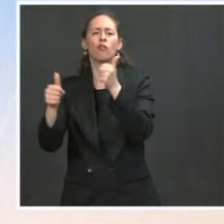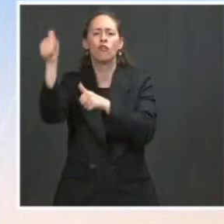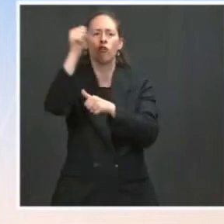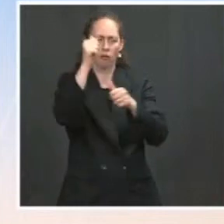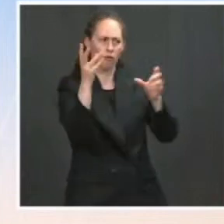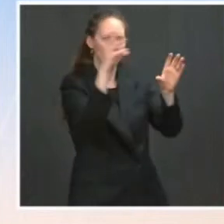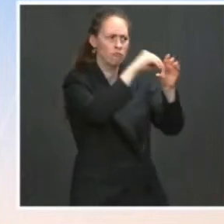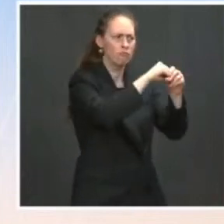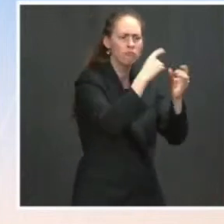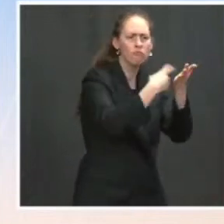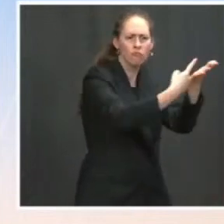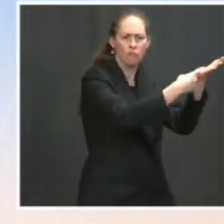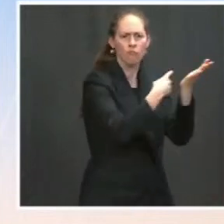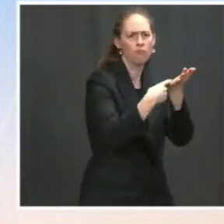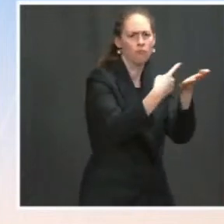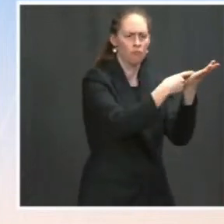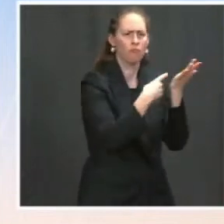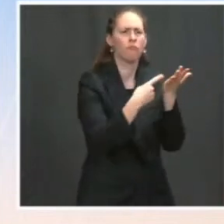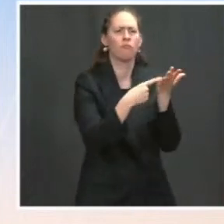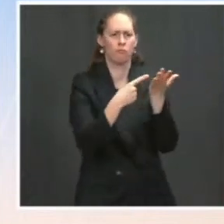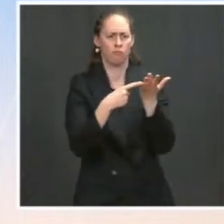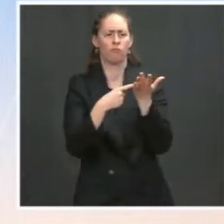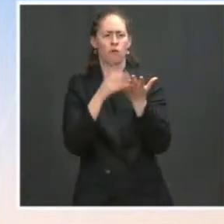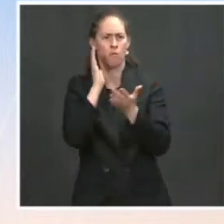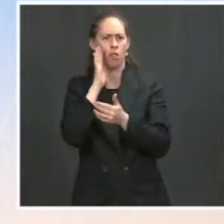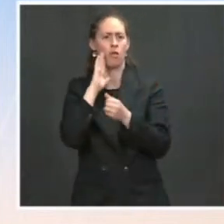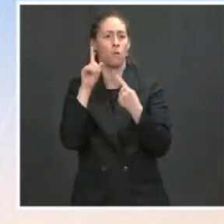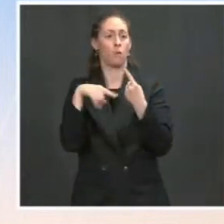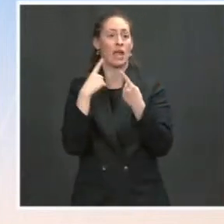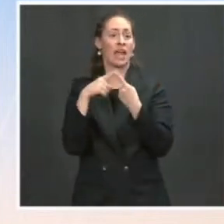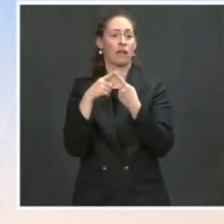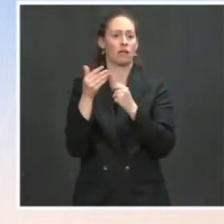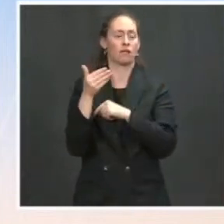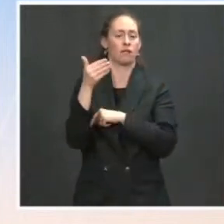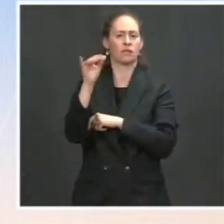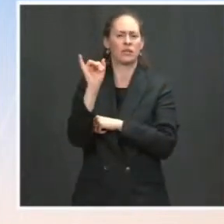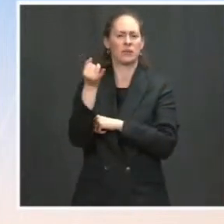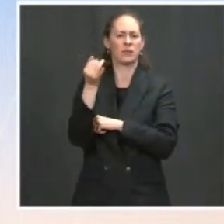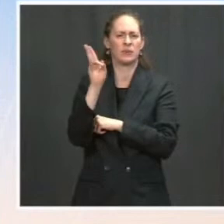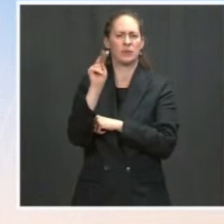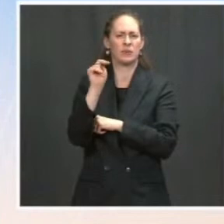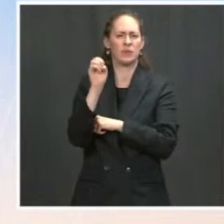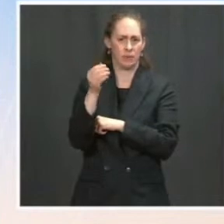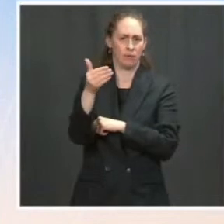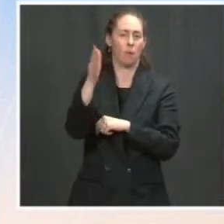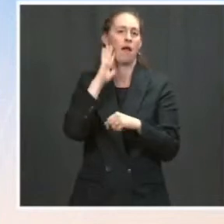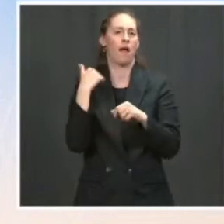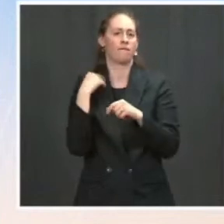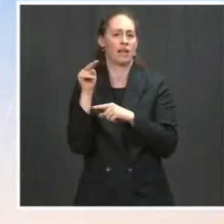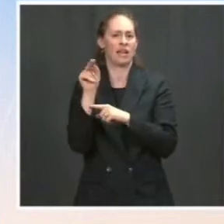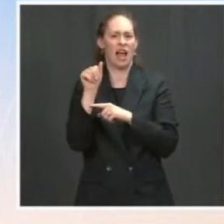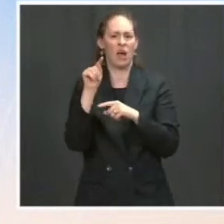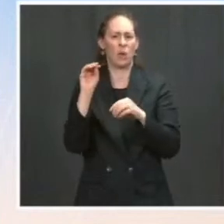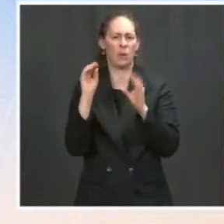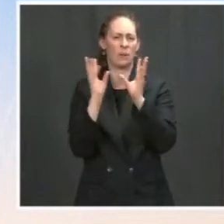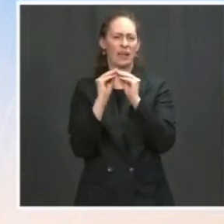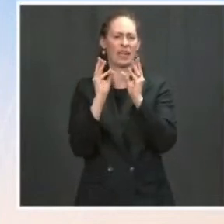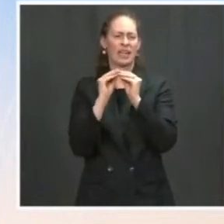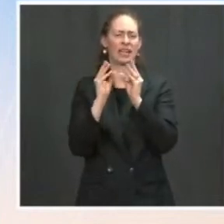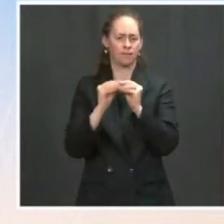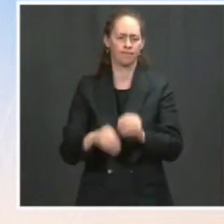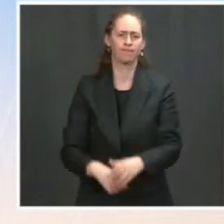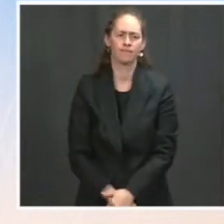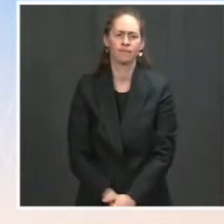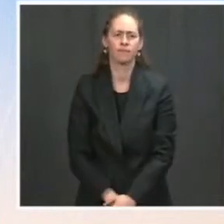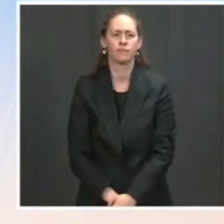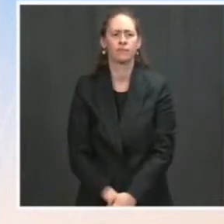the NATO summit in June. And finally, he stressed the importance of strengthening democratic governance and rule of law at home, within the alliance, and around